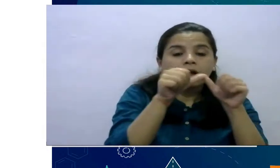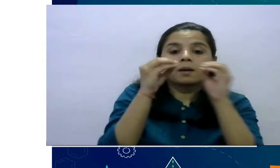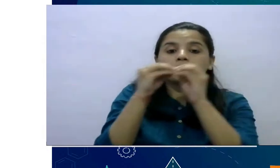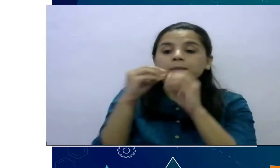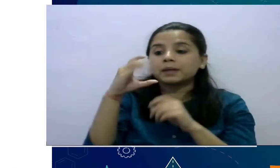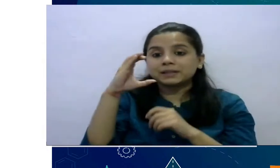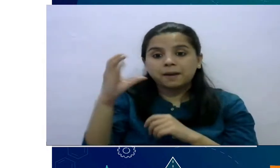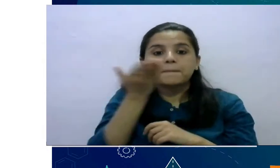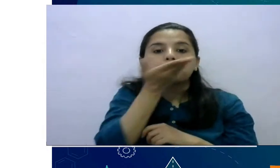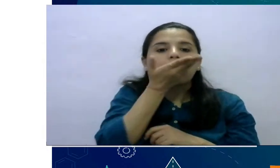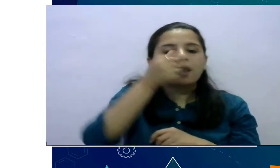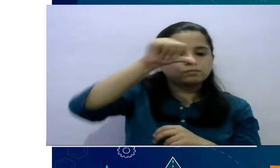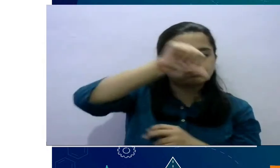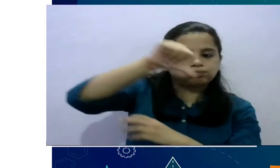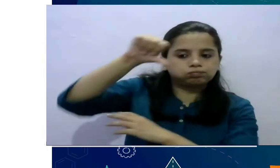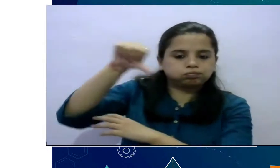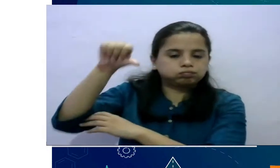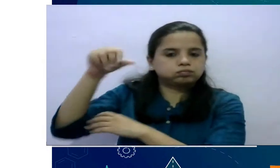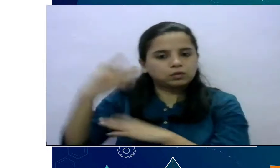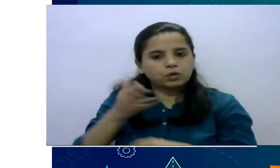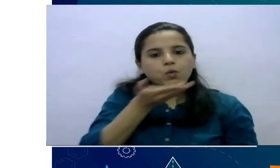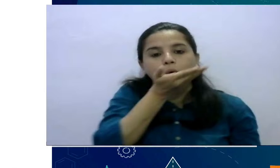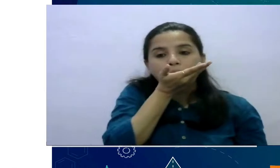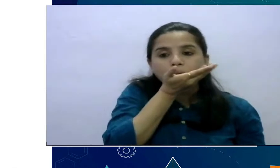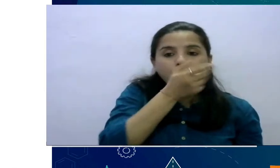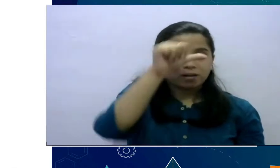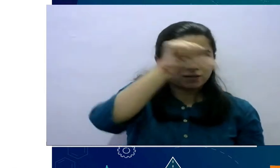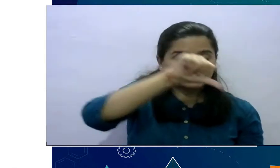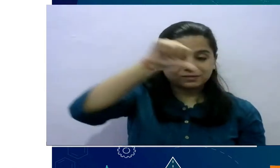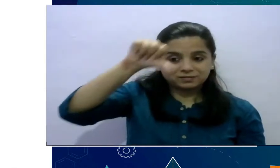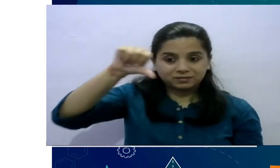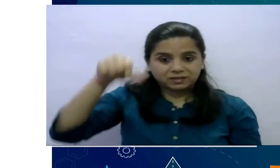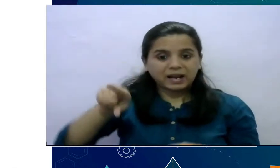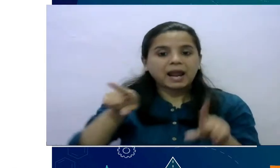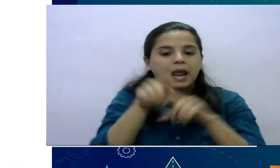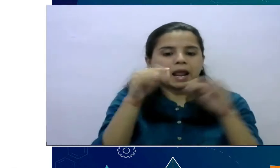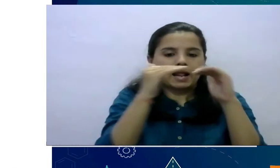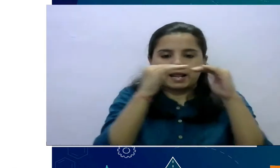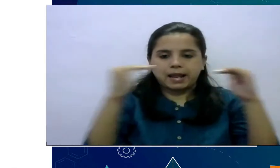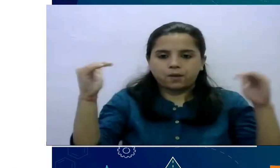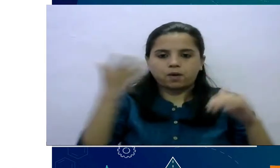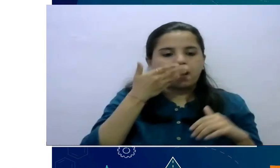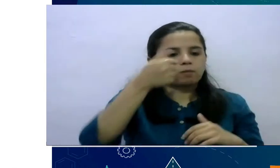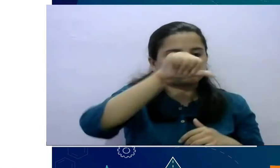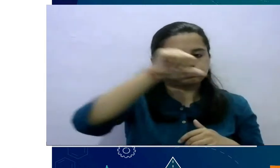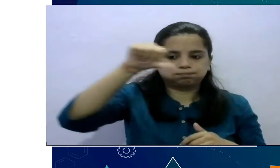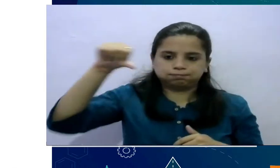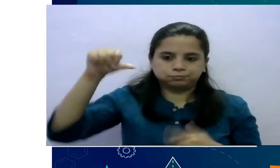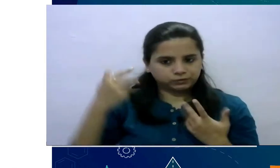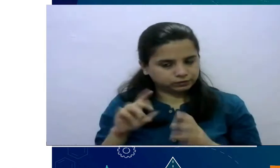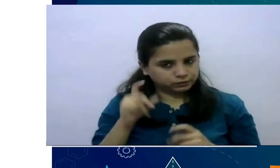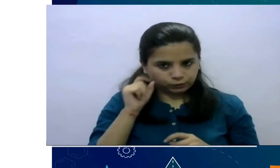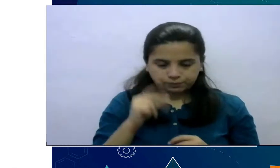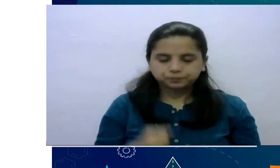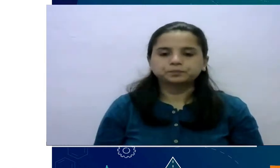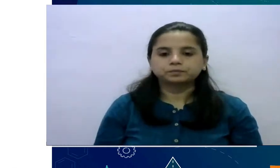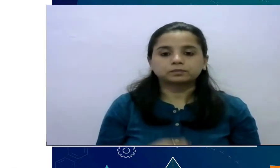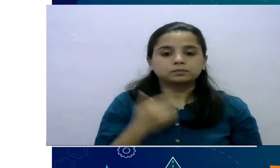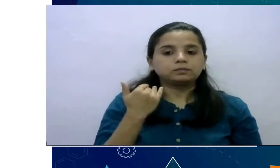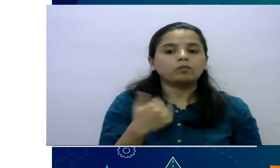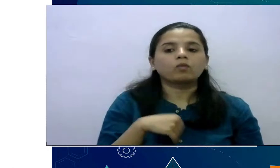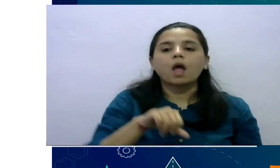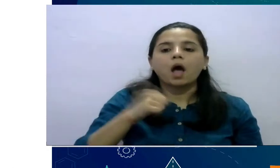with water. I have filled each of the glasses with equal amount of water. Fine. Now, what else do I